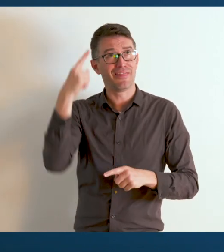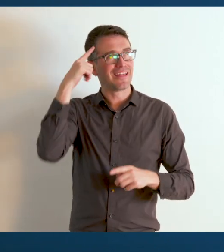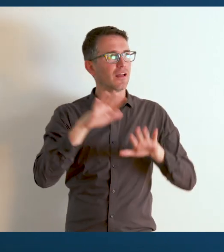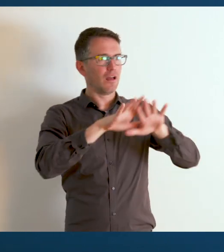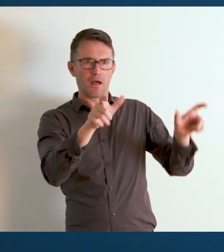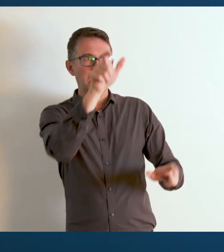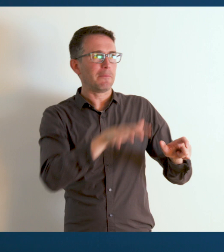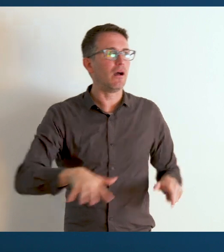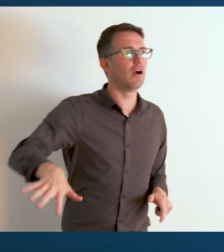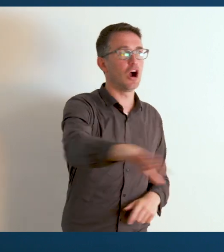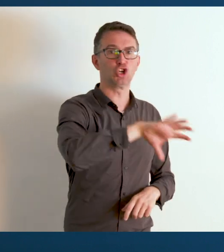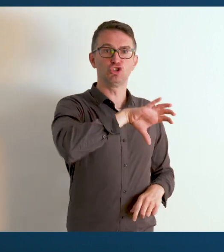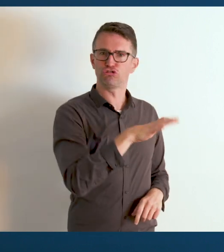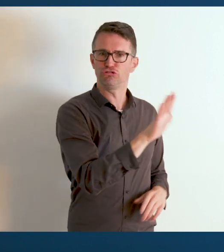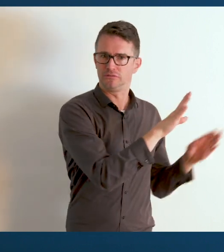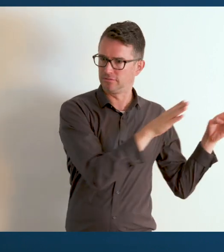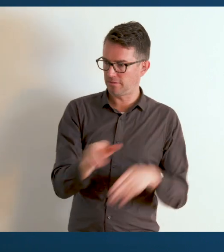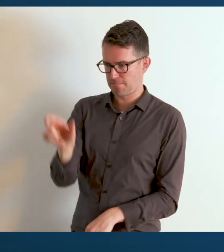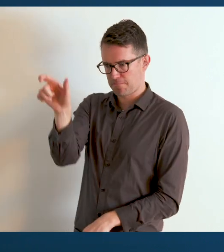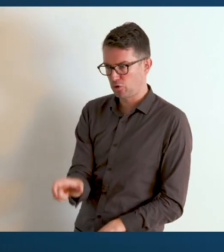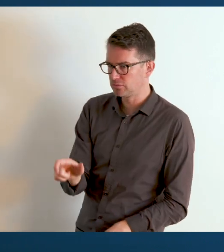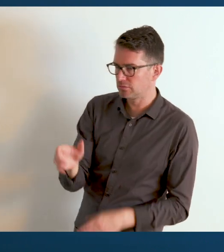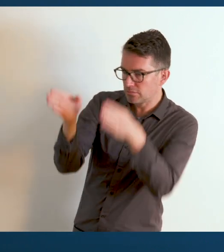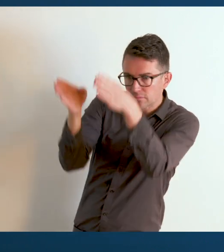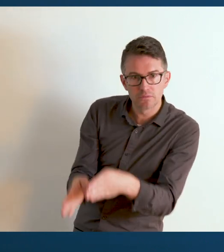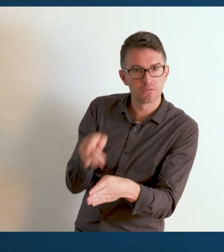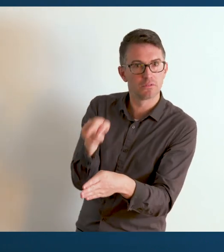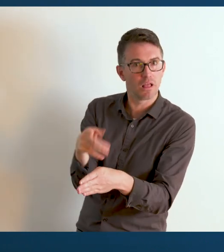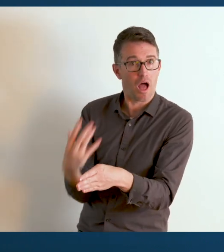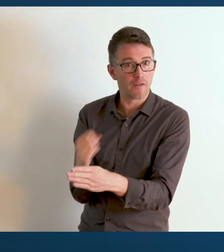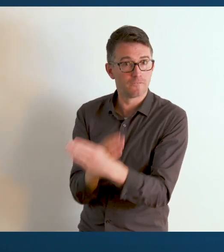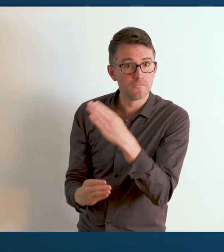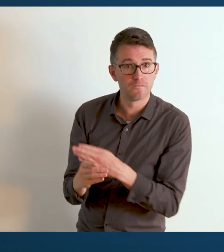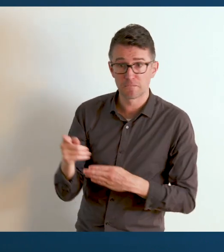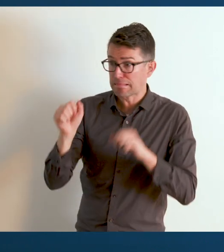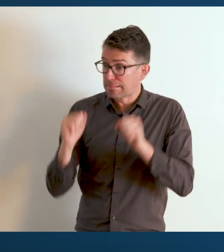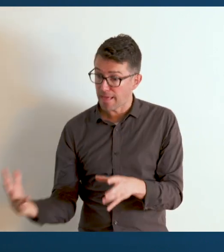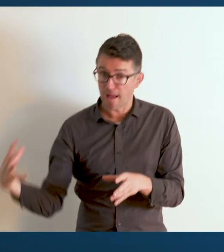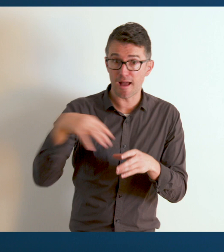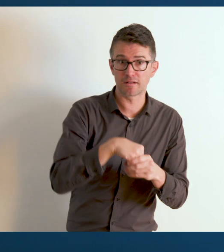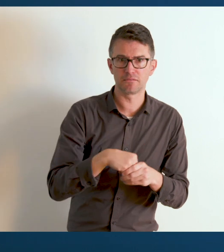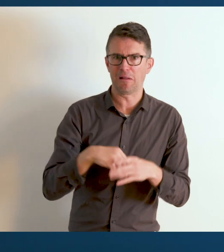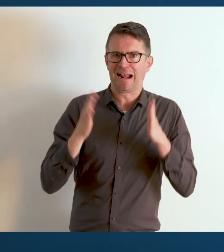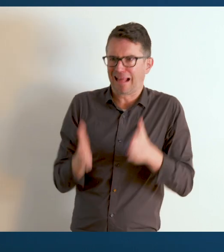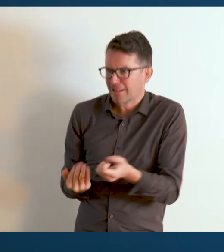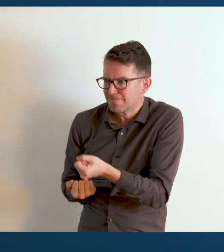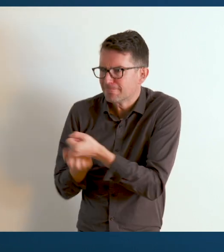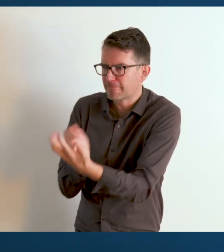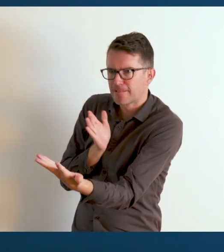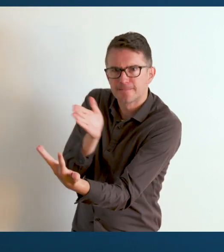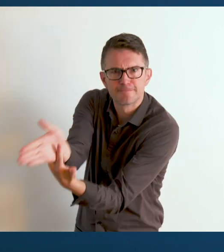with disabilities, but an individual child, an individual person who has difficulty functioning